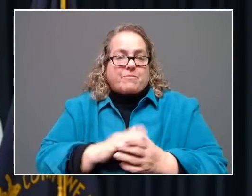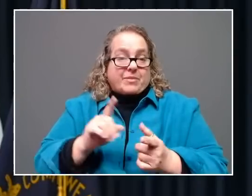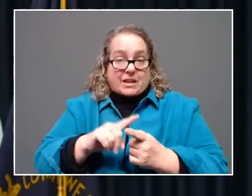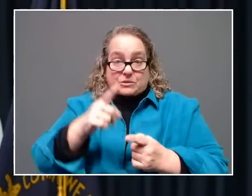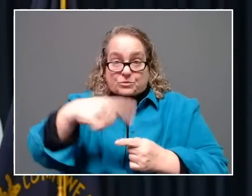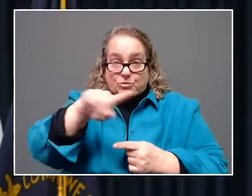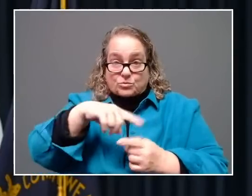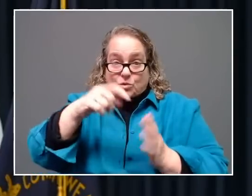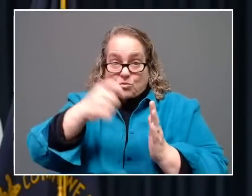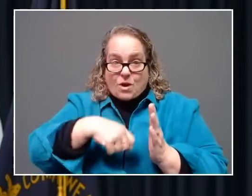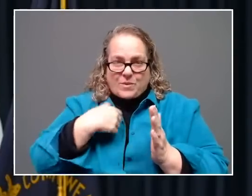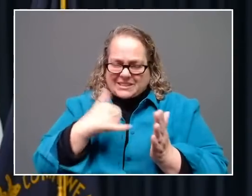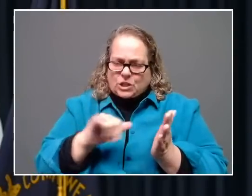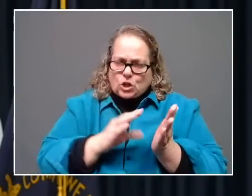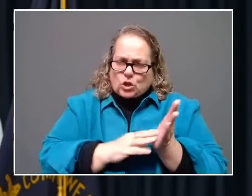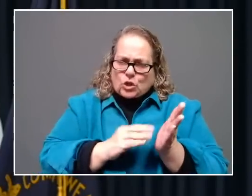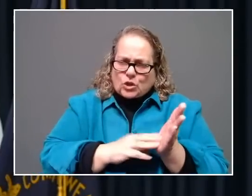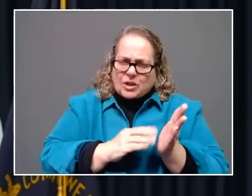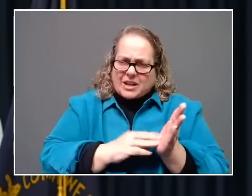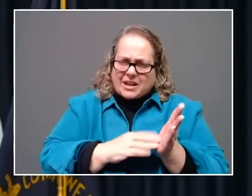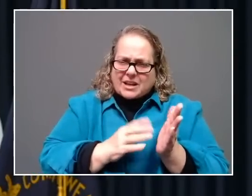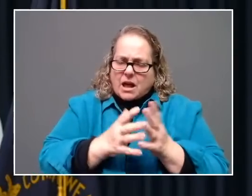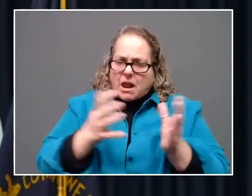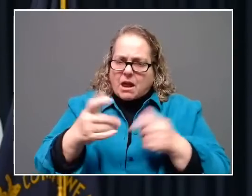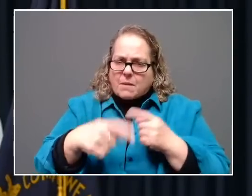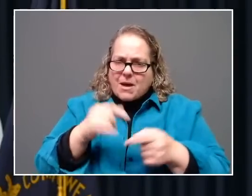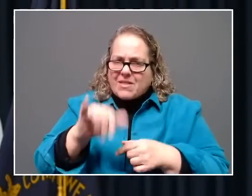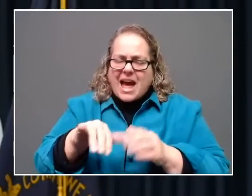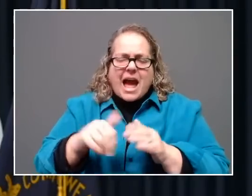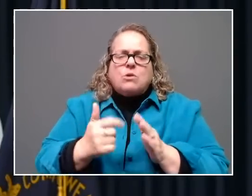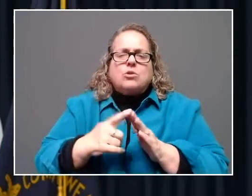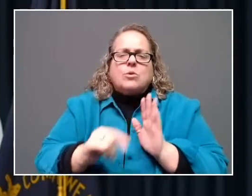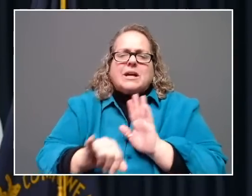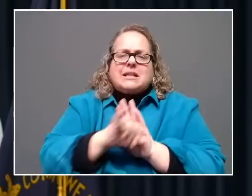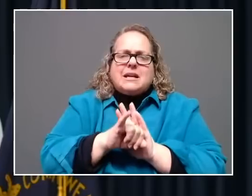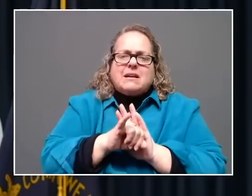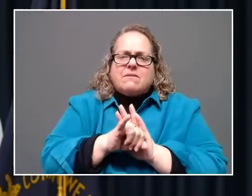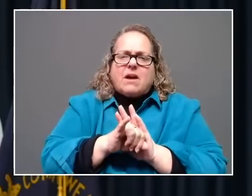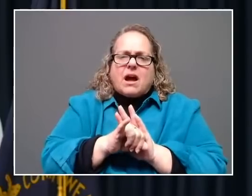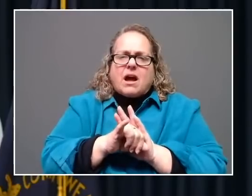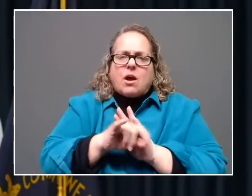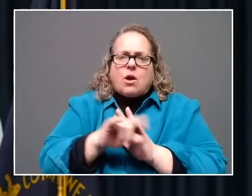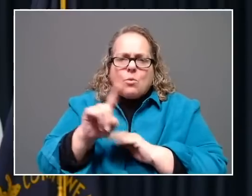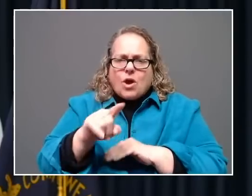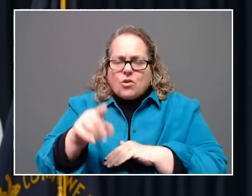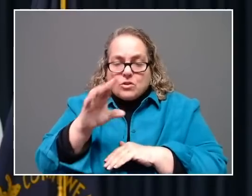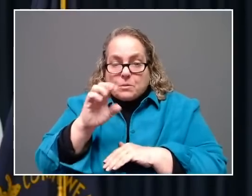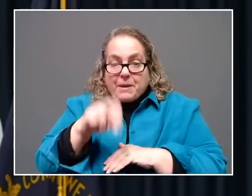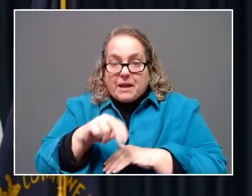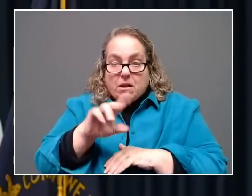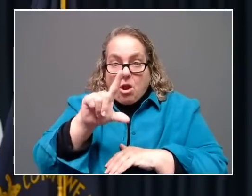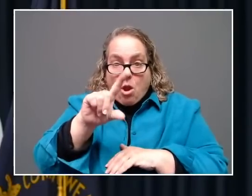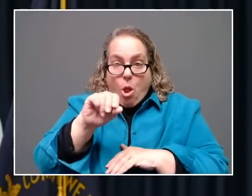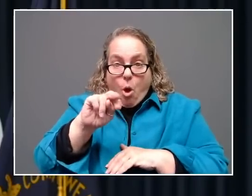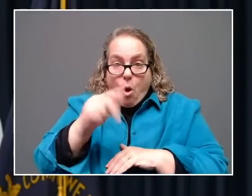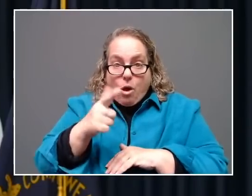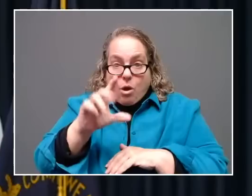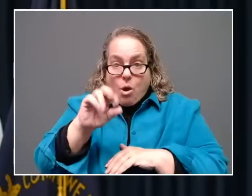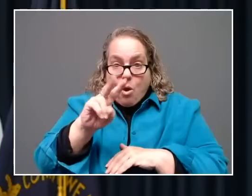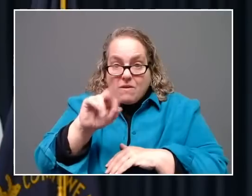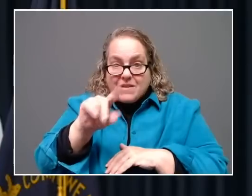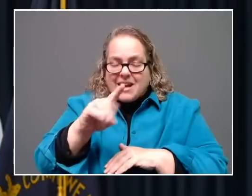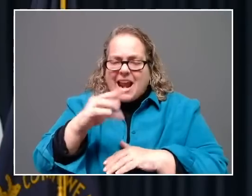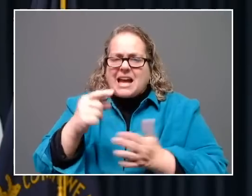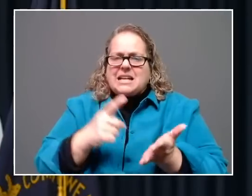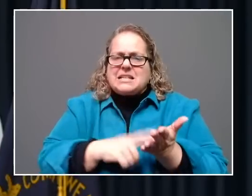learning so much about it, how we even identify where there has been long COVID, and sometimes how